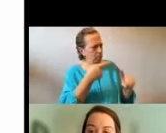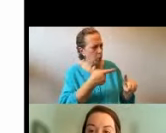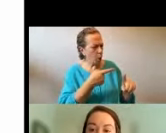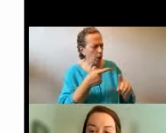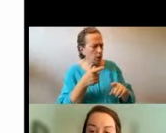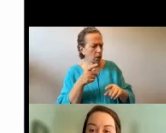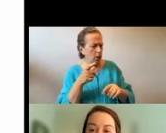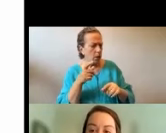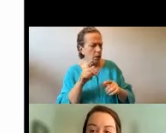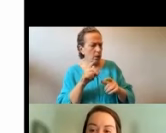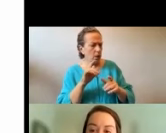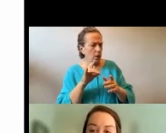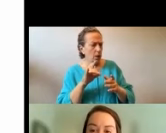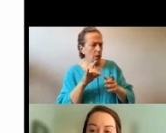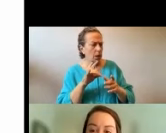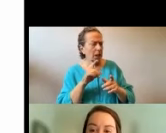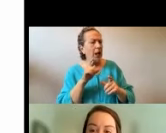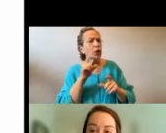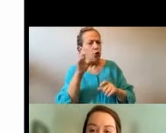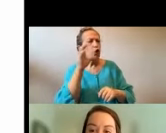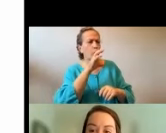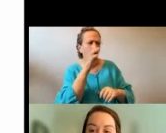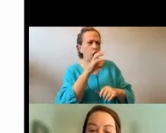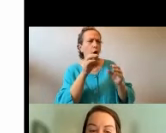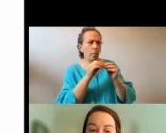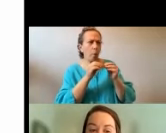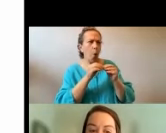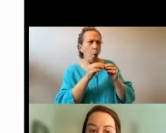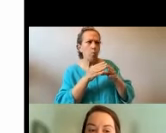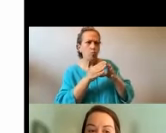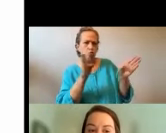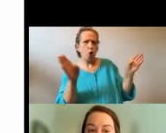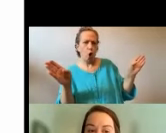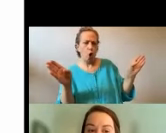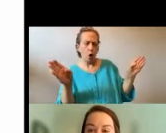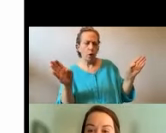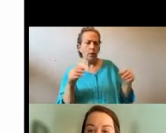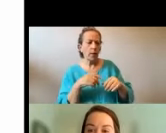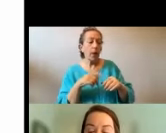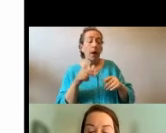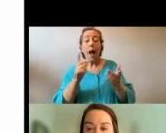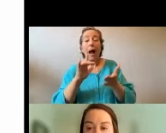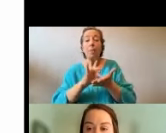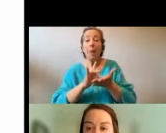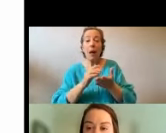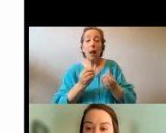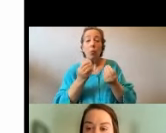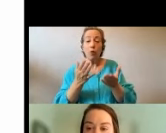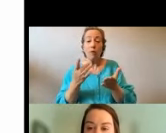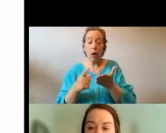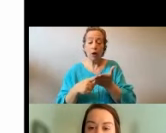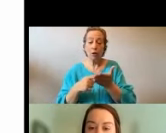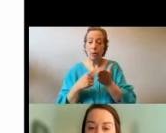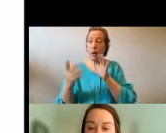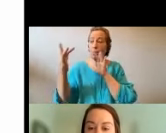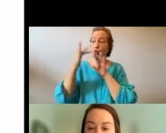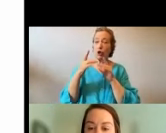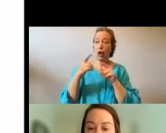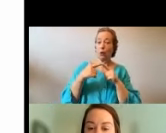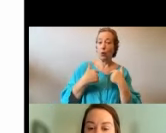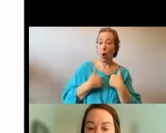look broadly and not be discouraged, or, for instance, medical providers might reach out to us with a case if we can't take it for